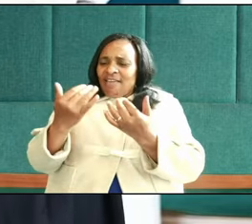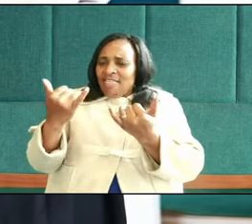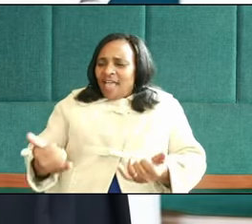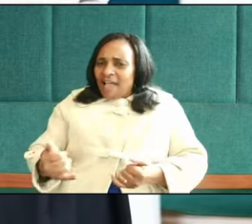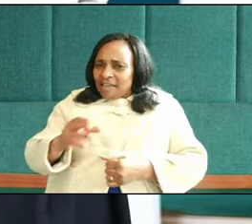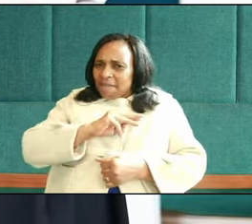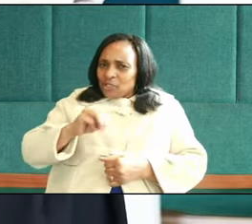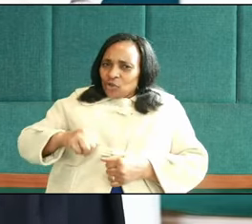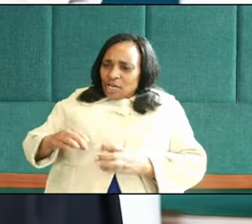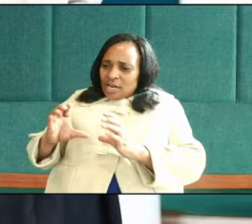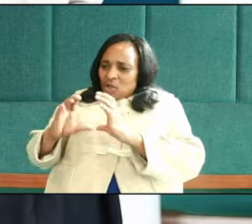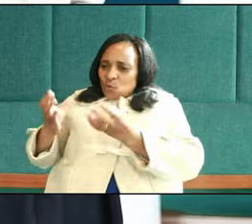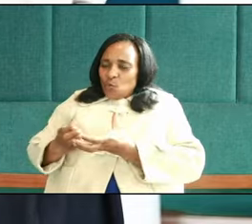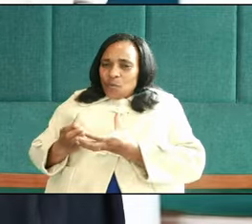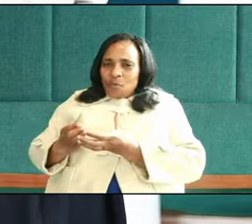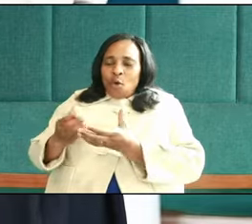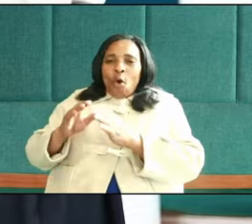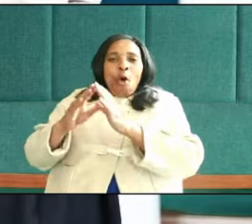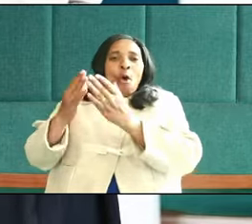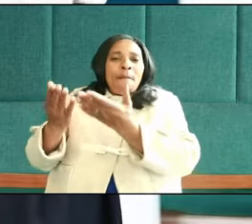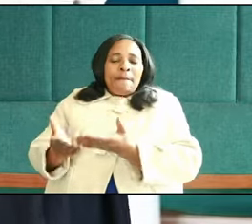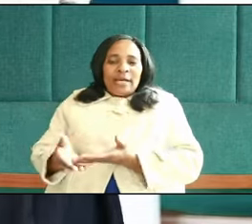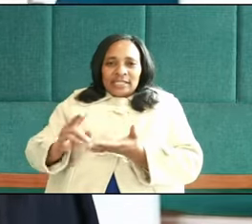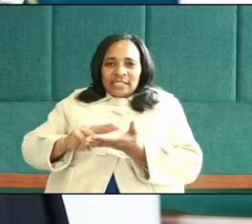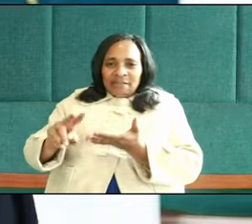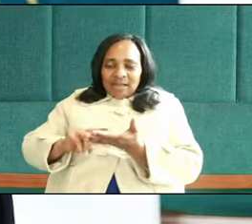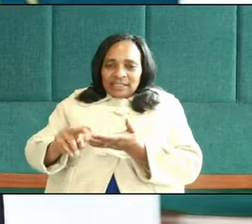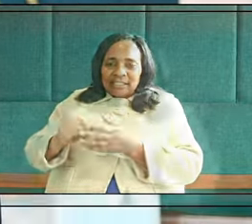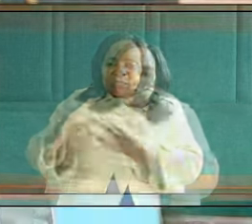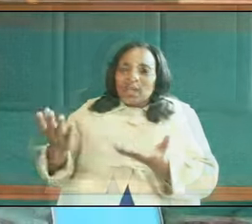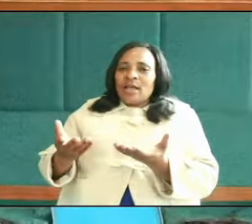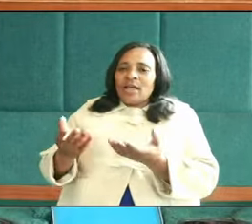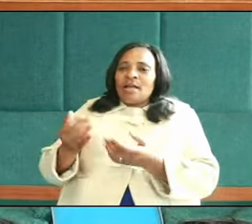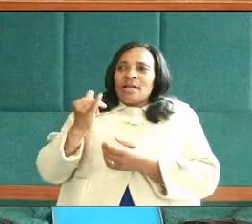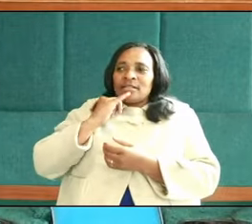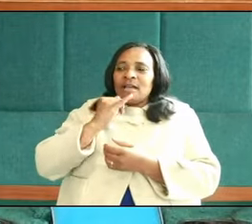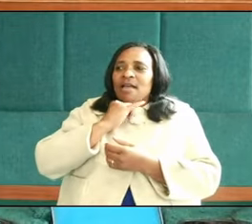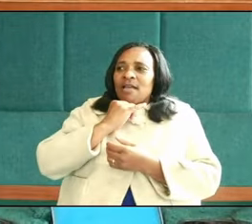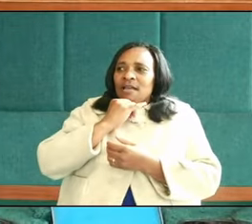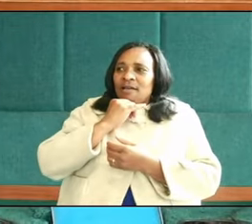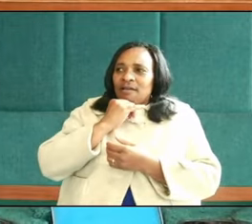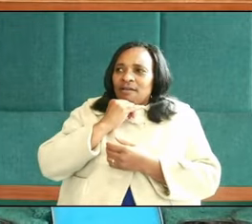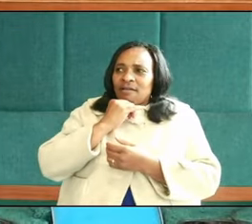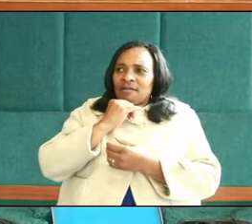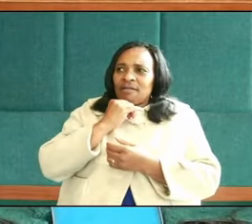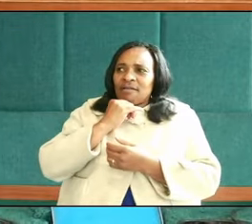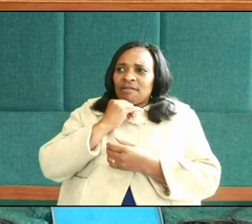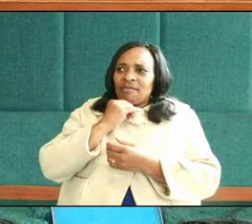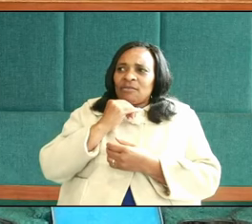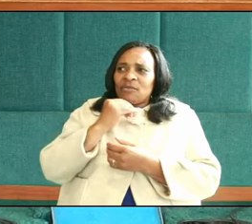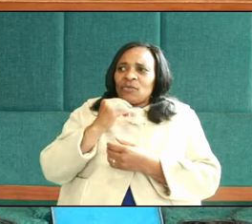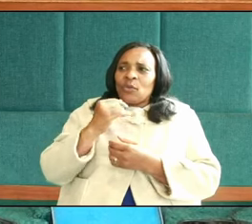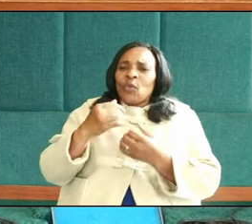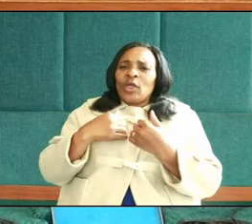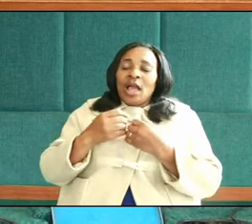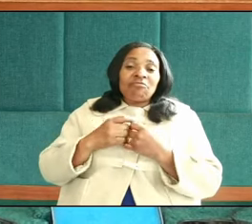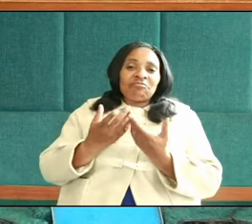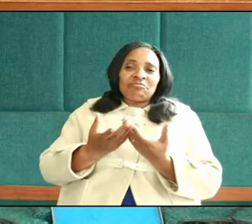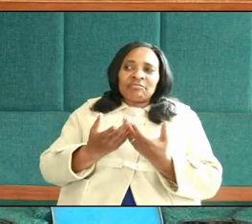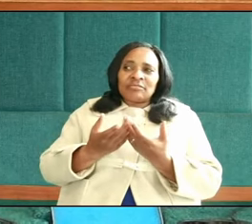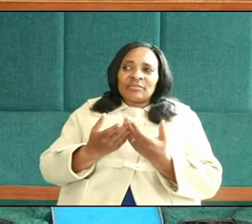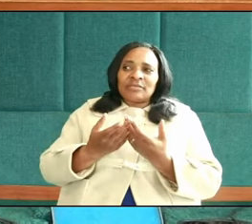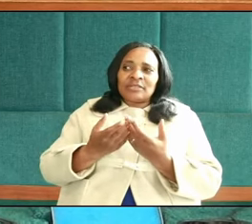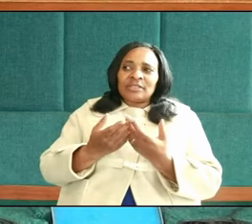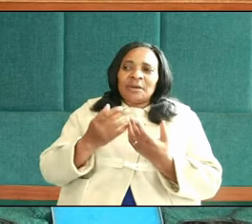Club. Let's open the bags and see what's inside. We have bread in this bag. We